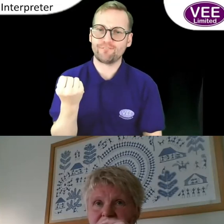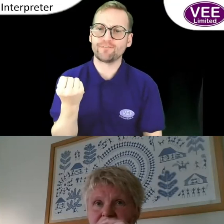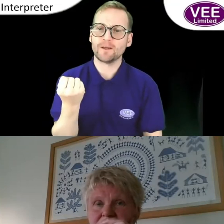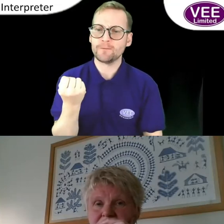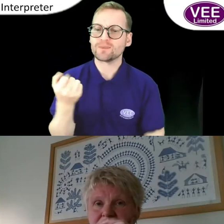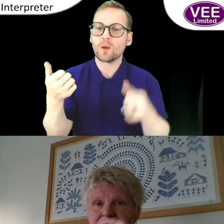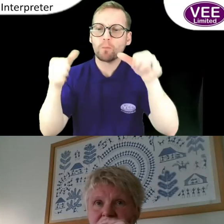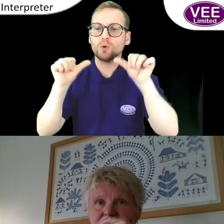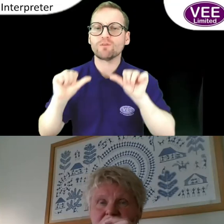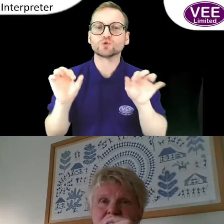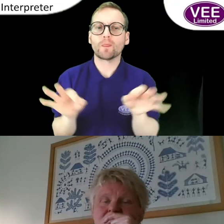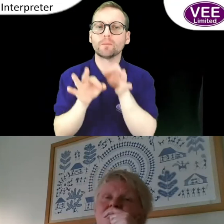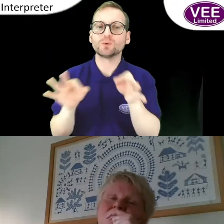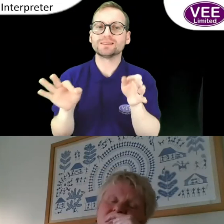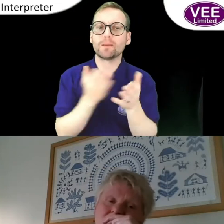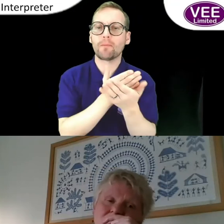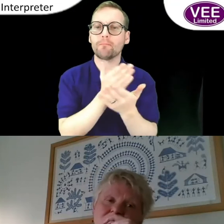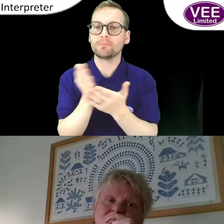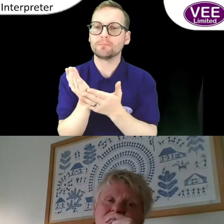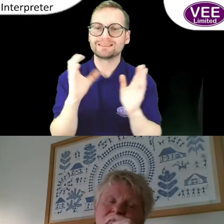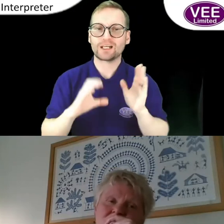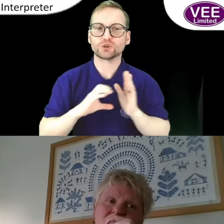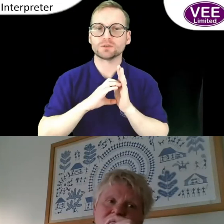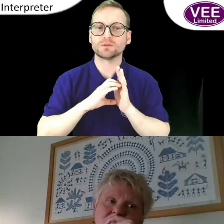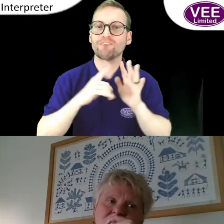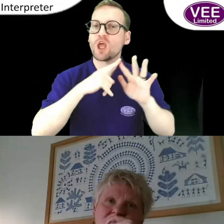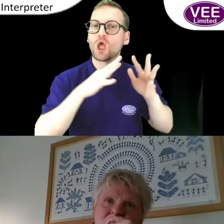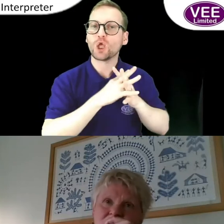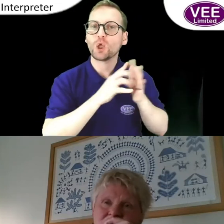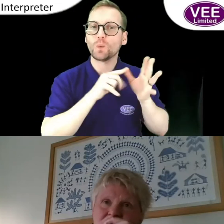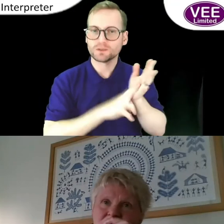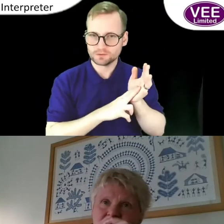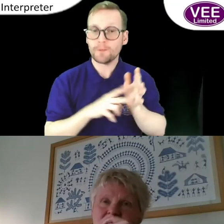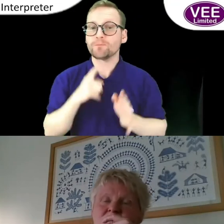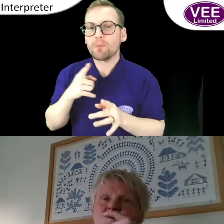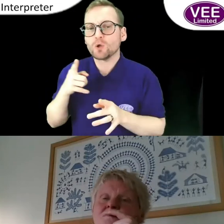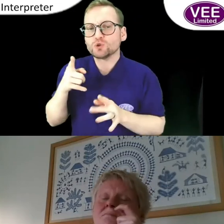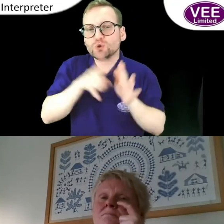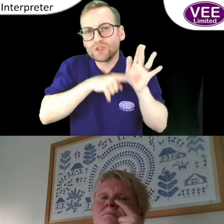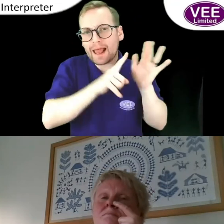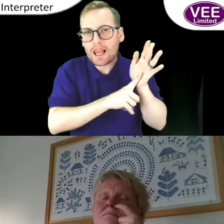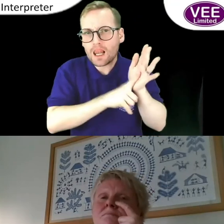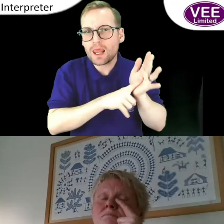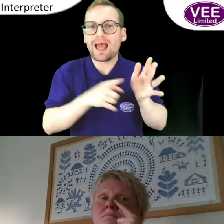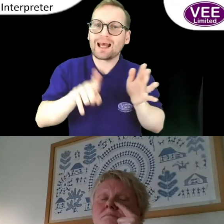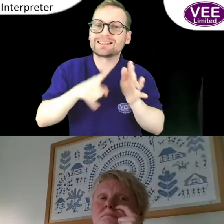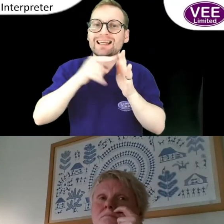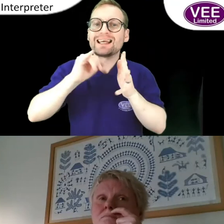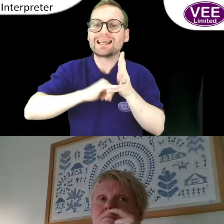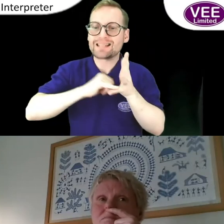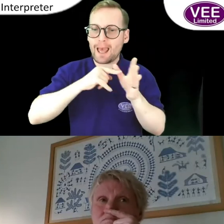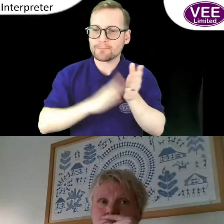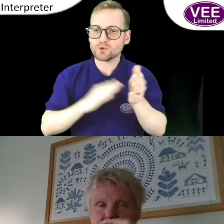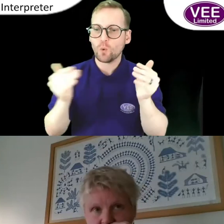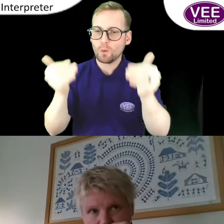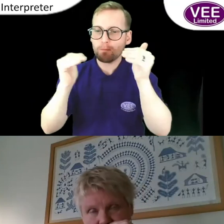the music segment. I'll just put this to Jill and Issam just for time so that we can then move on to